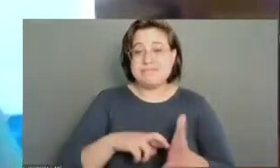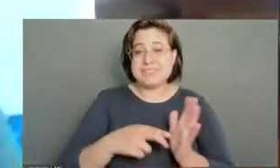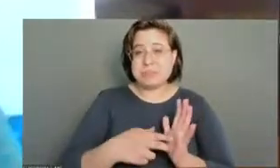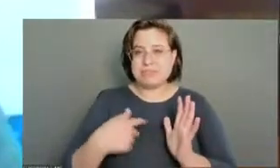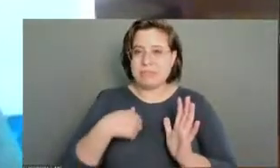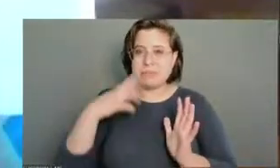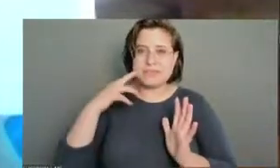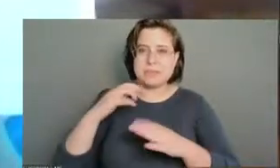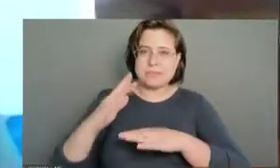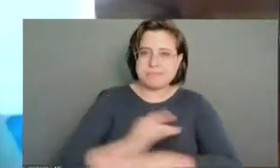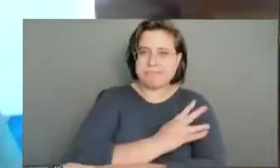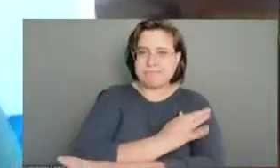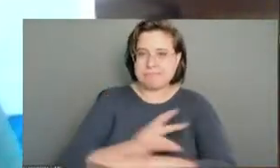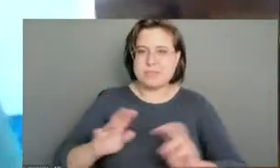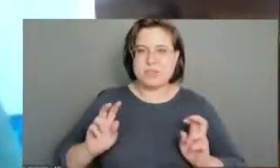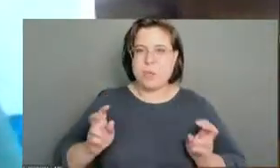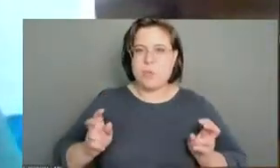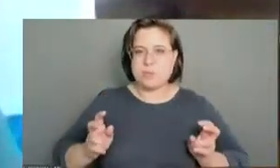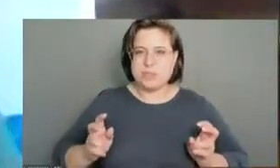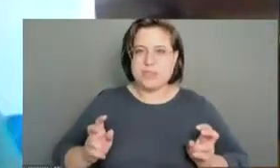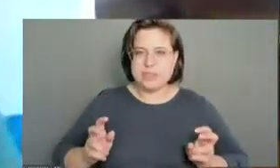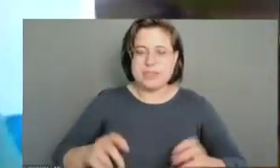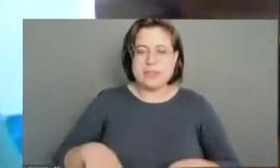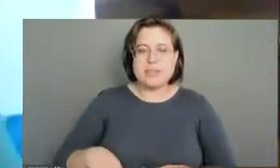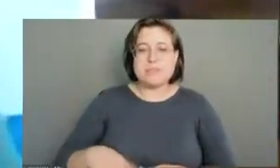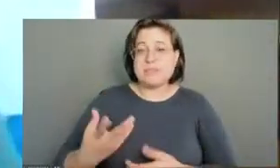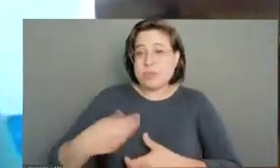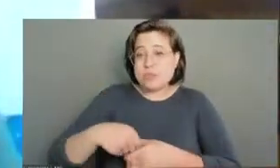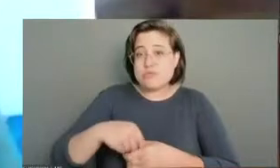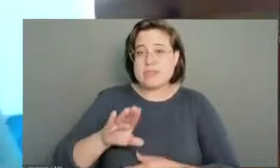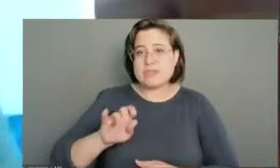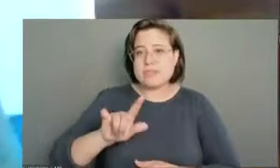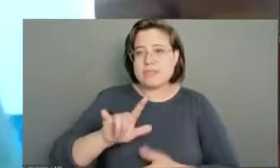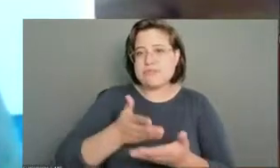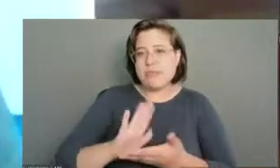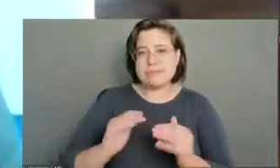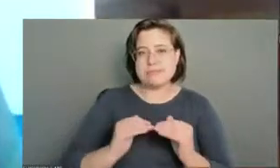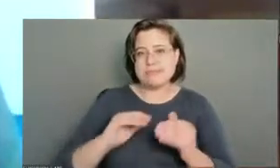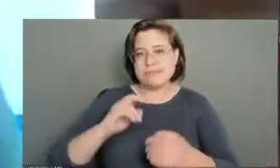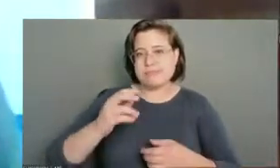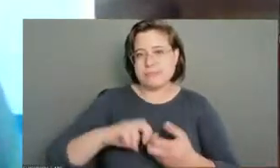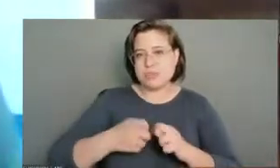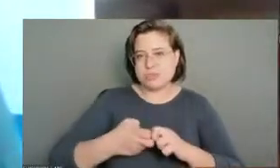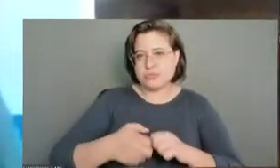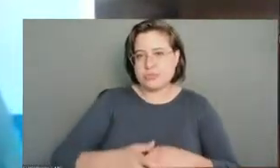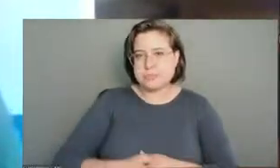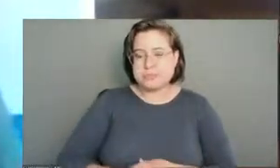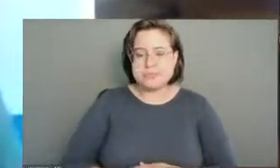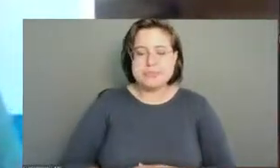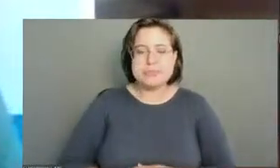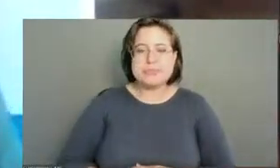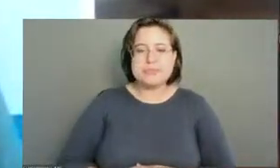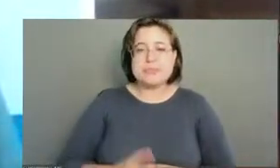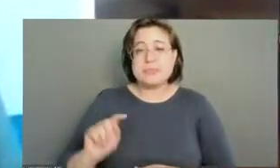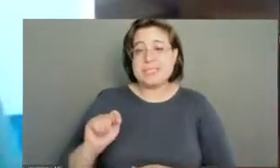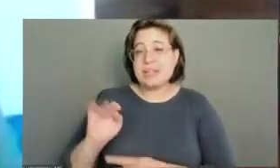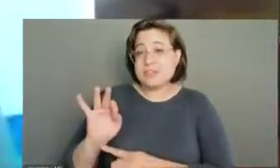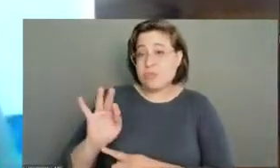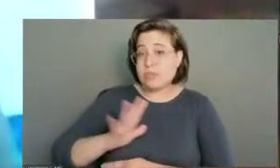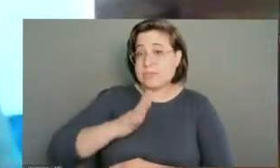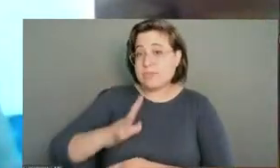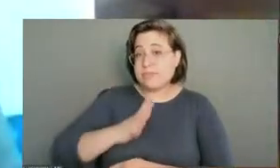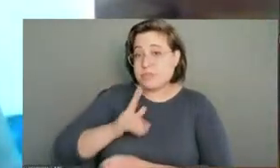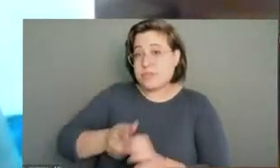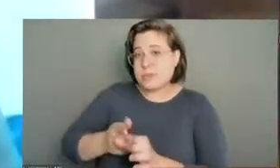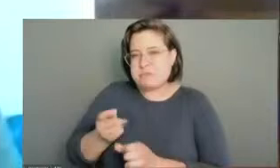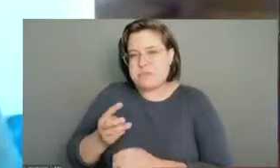of subject matter areas, including civil rights and equity issues. I've only been with the task force officially for a couple of days